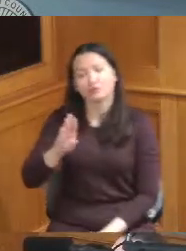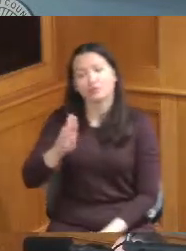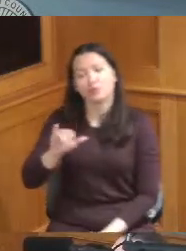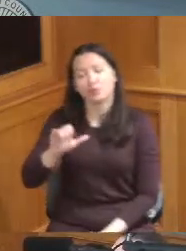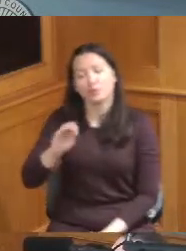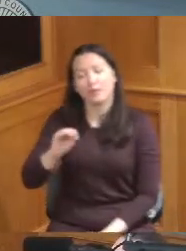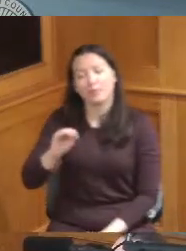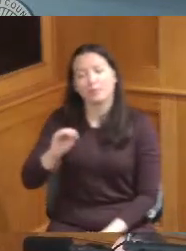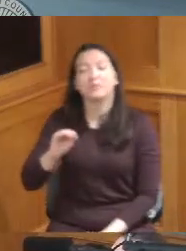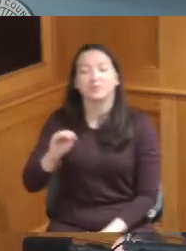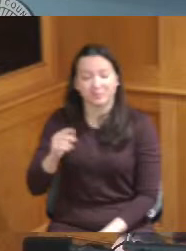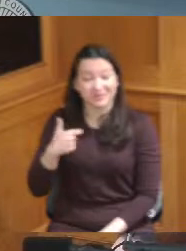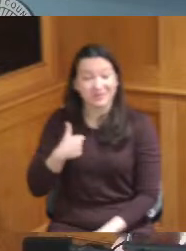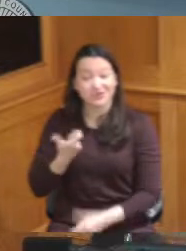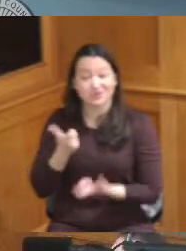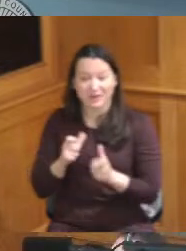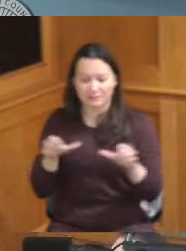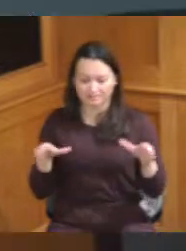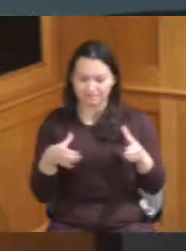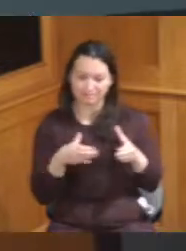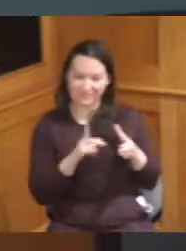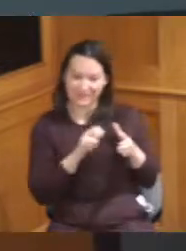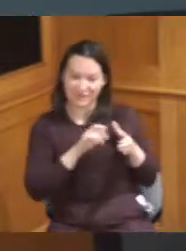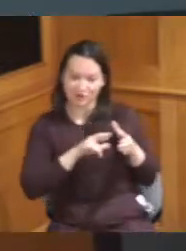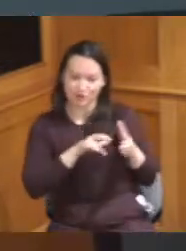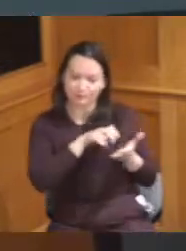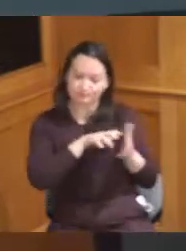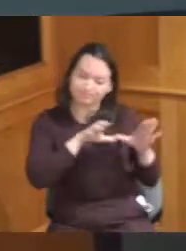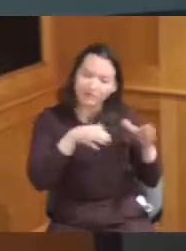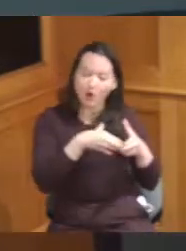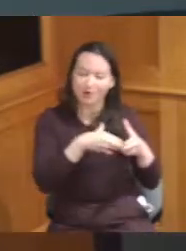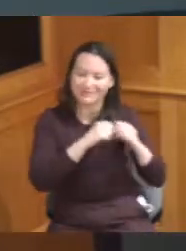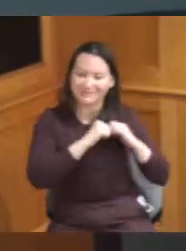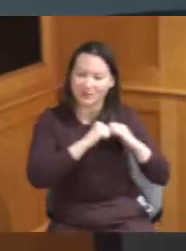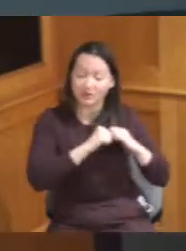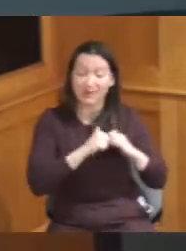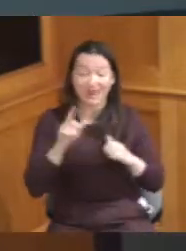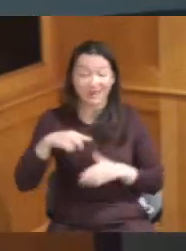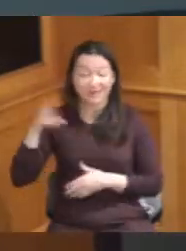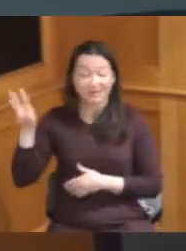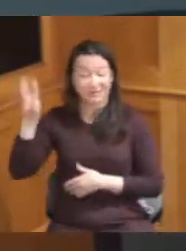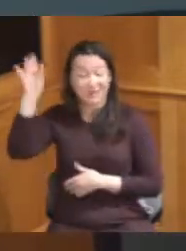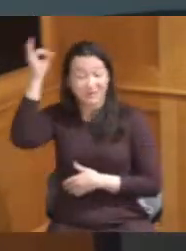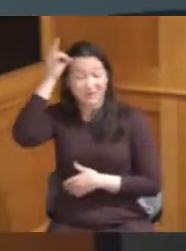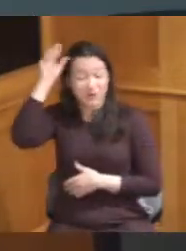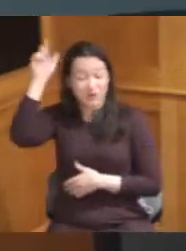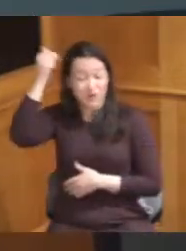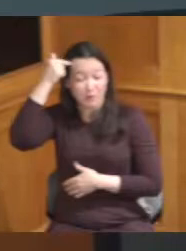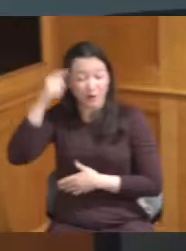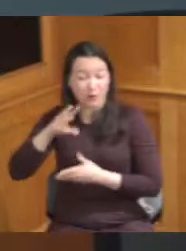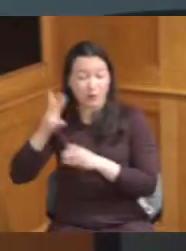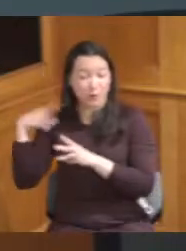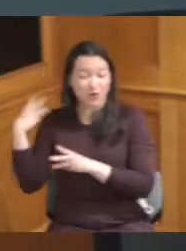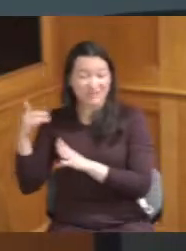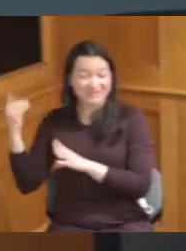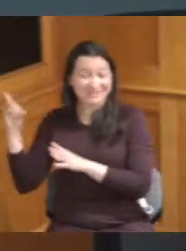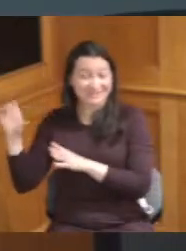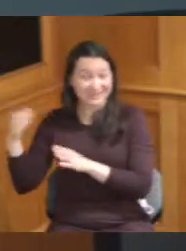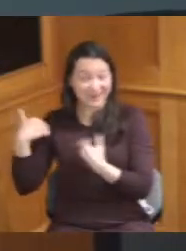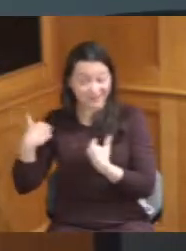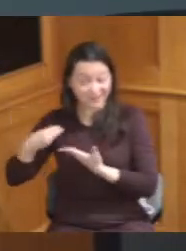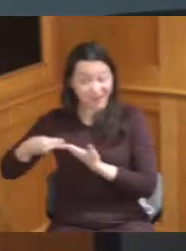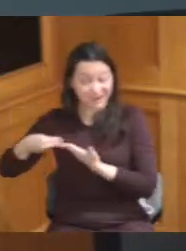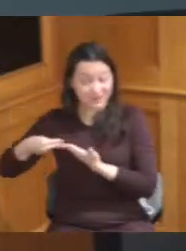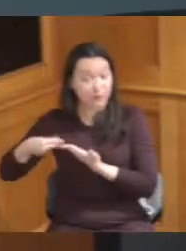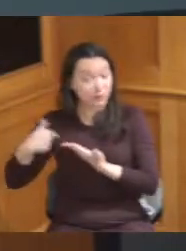working on trying to get this cancer caucus together because there's funding in Washington. and our numbers are going up in Hamilton County. So